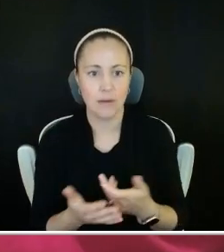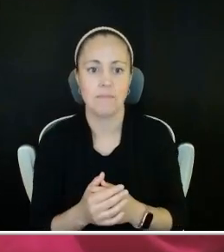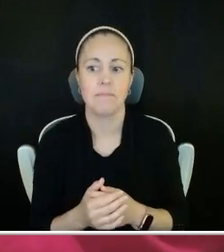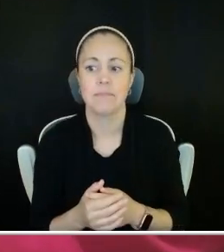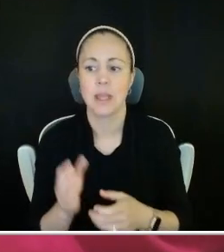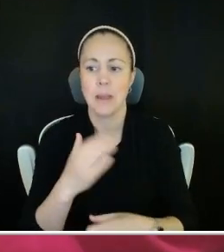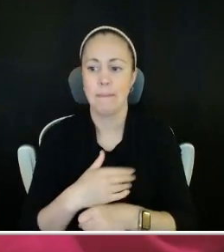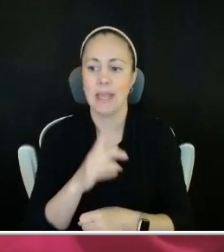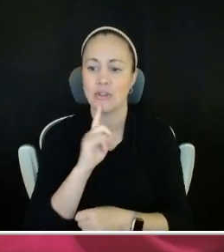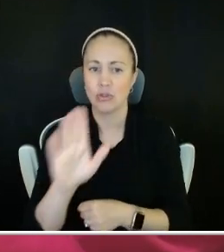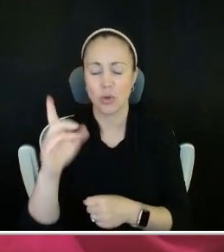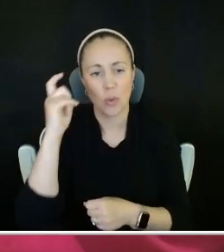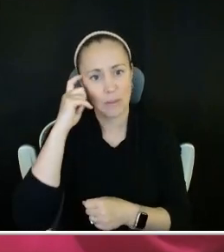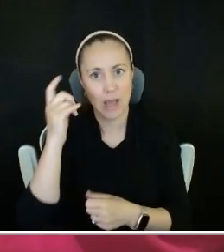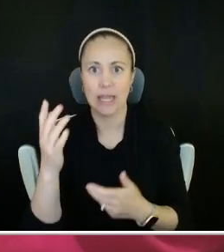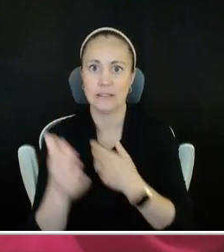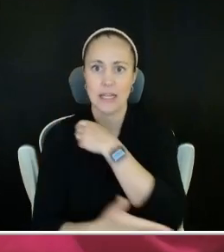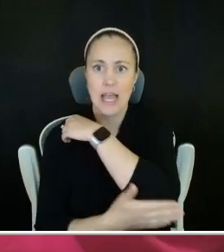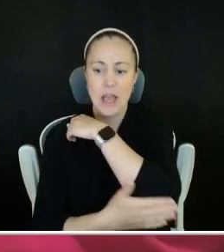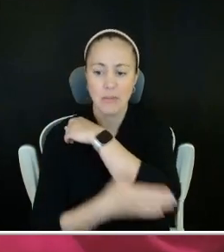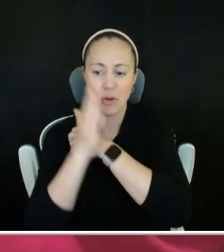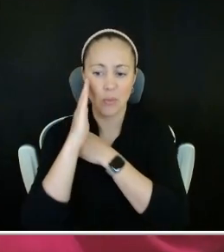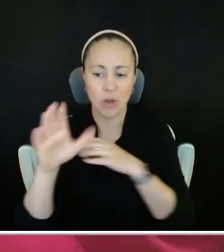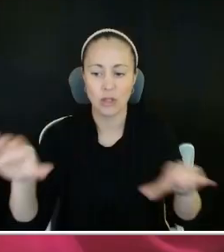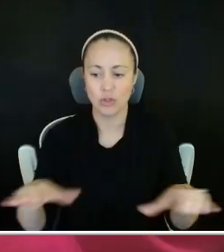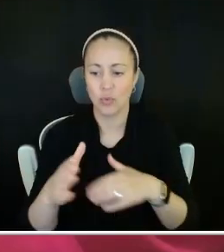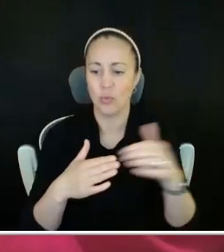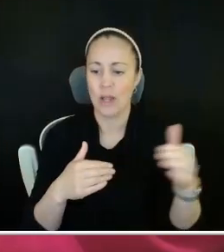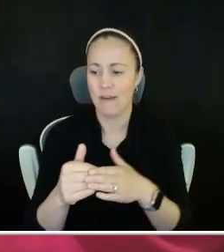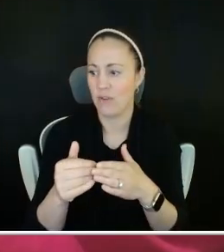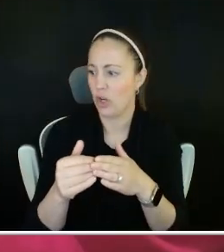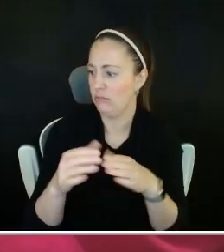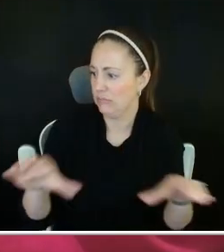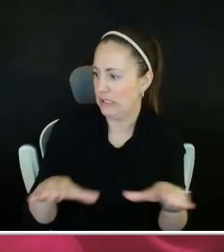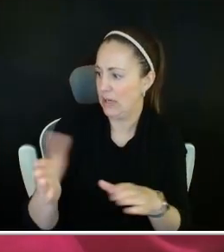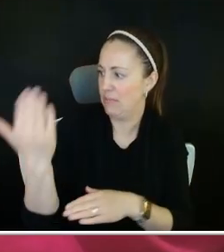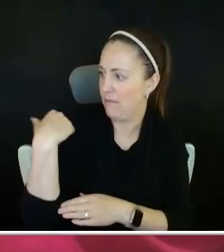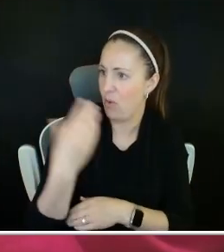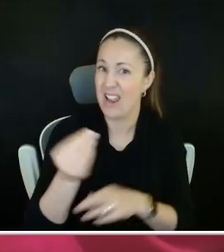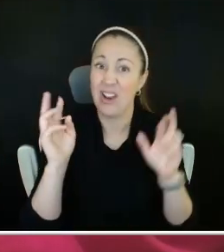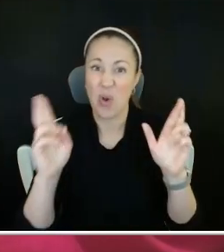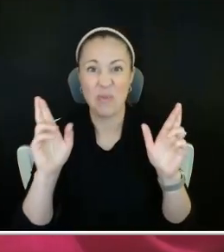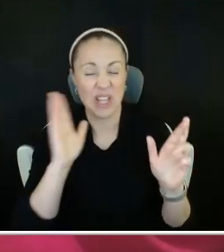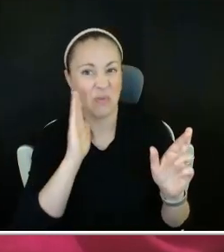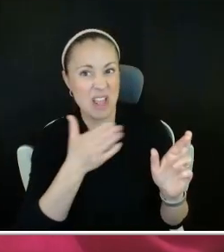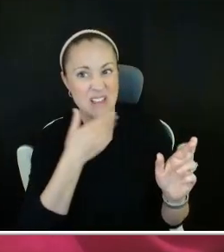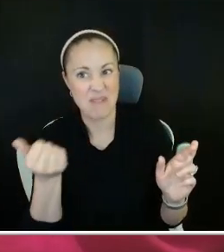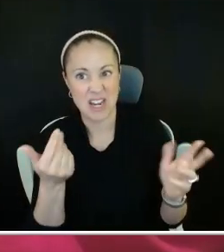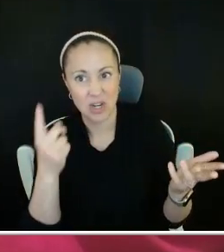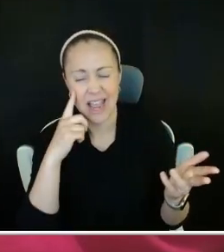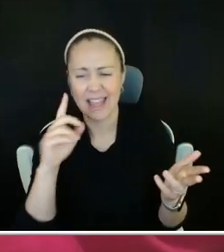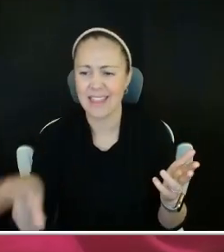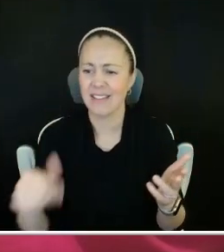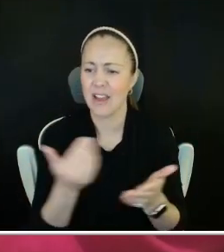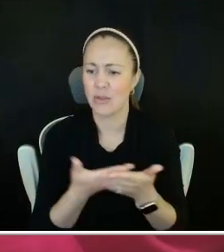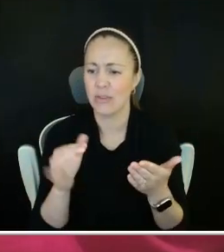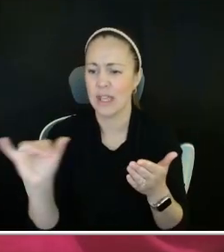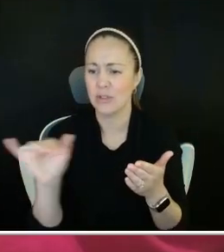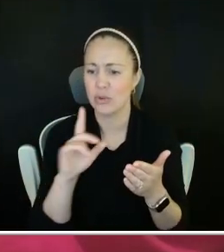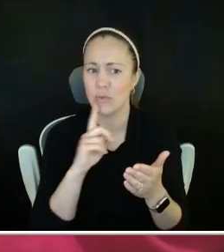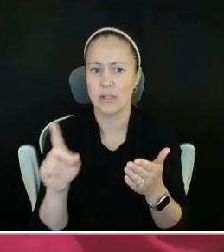mind that the elbow is going to do what it did before and hopefully better. I think the other thing is just cleaning up the kinetic